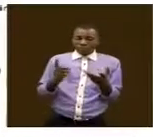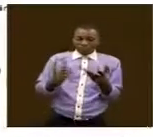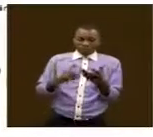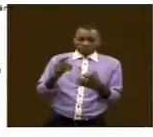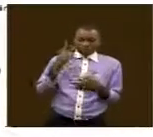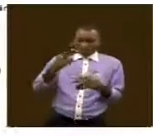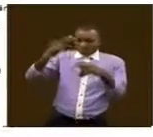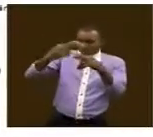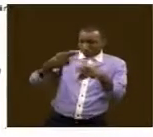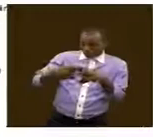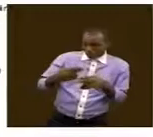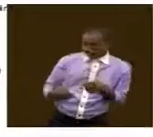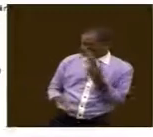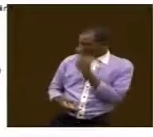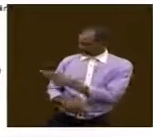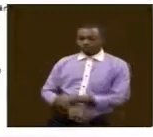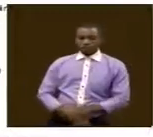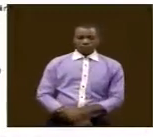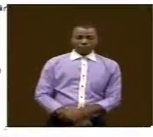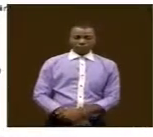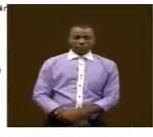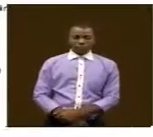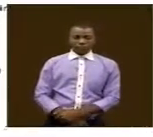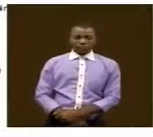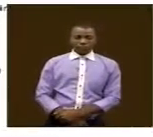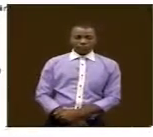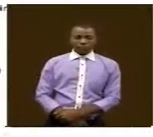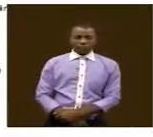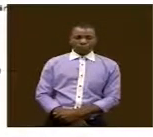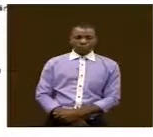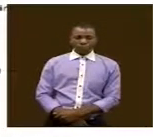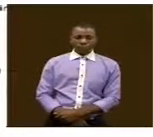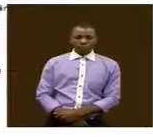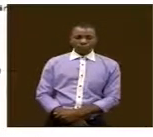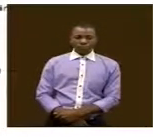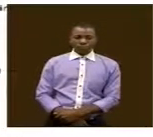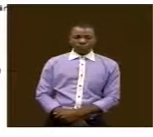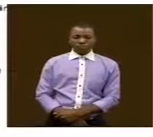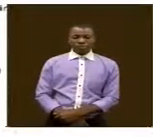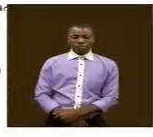proboscis, antennae, head, thorax,